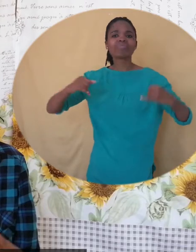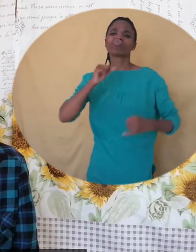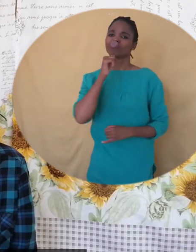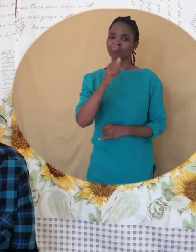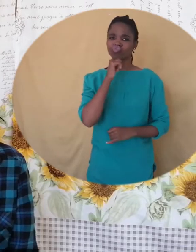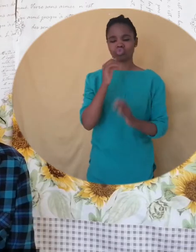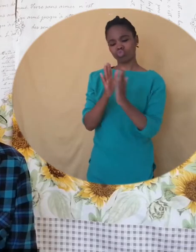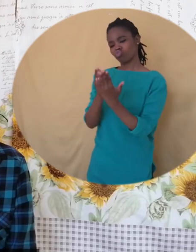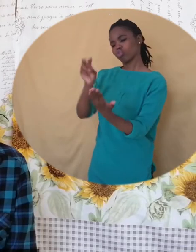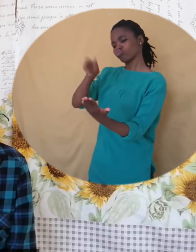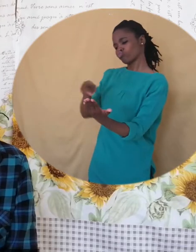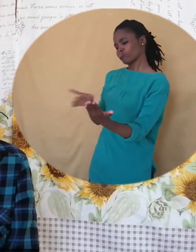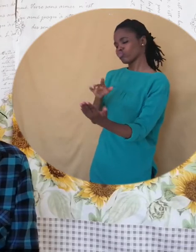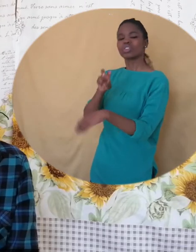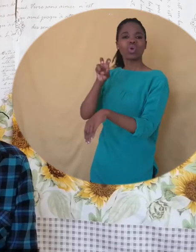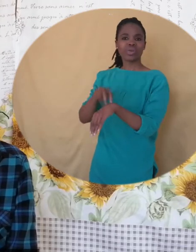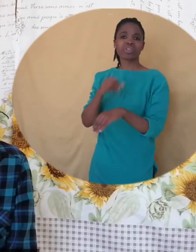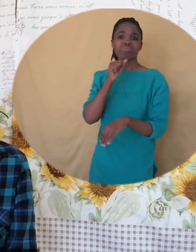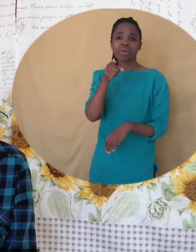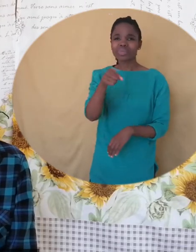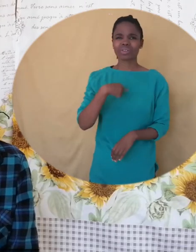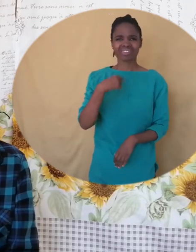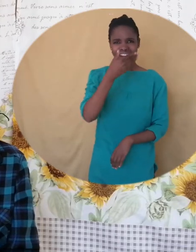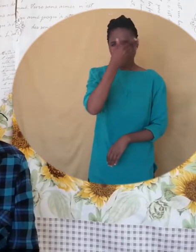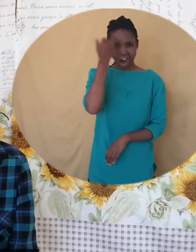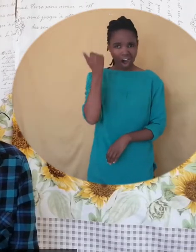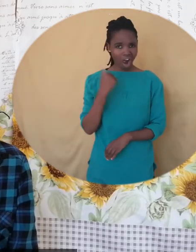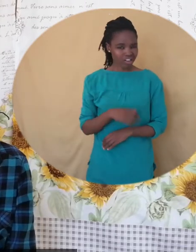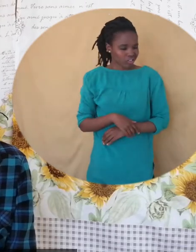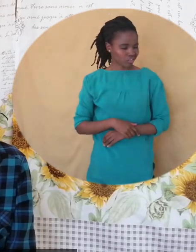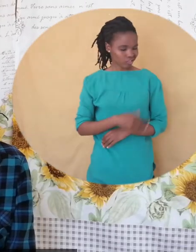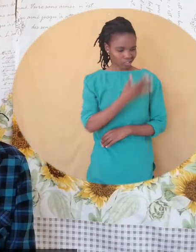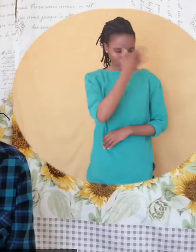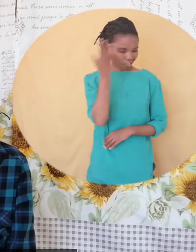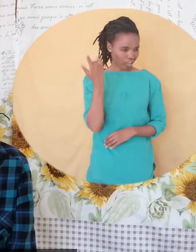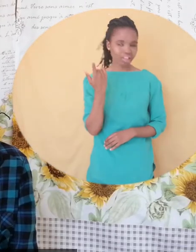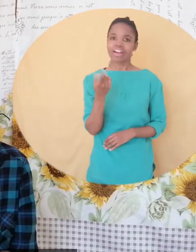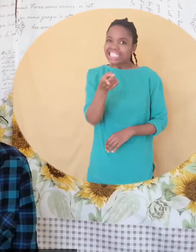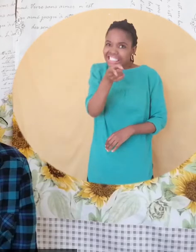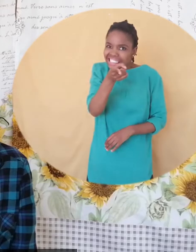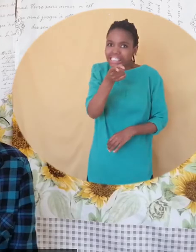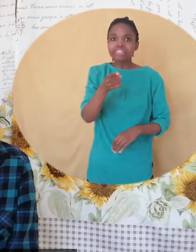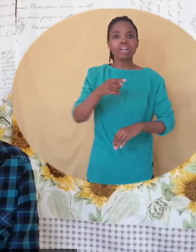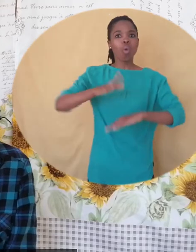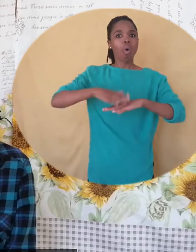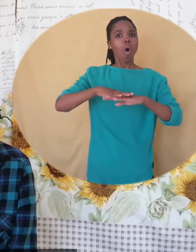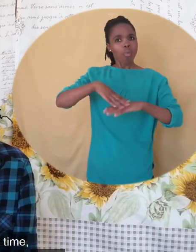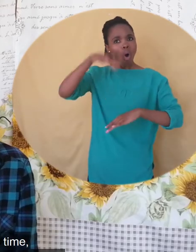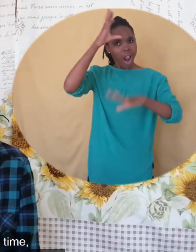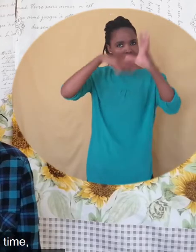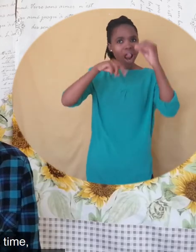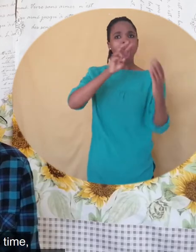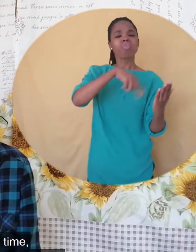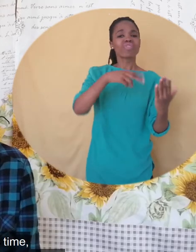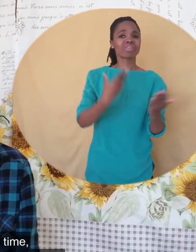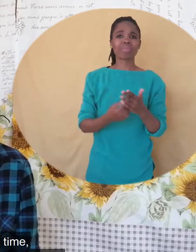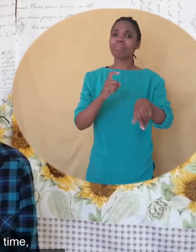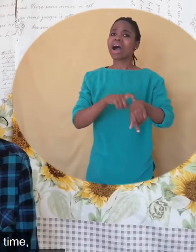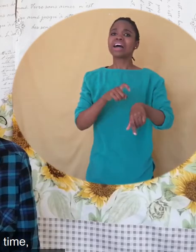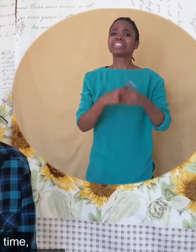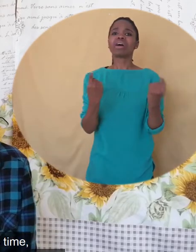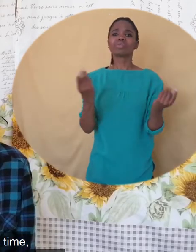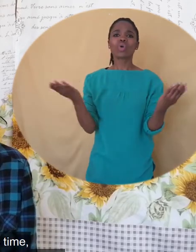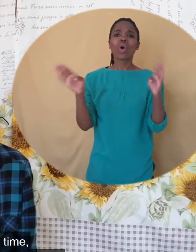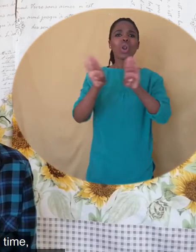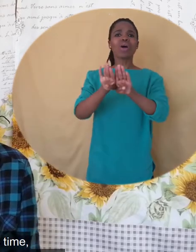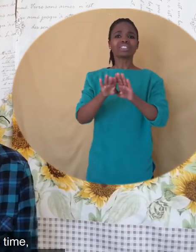about anything, any topic that is, bothering you or something that you want to know more of, especially during this time. So